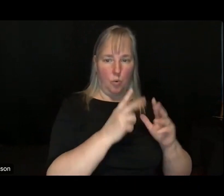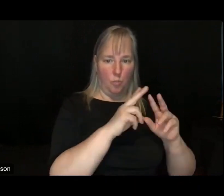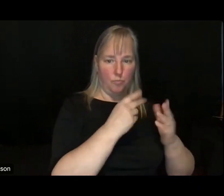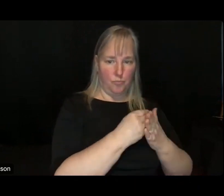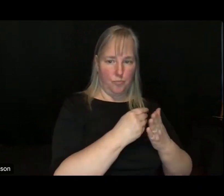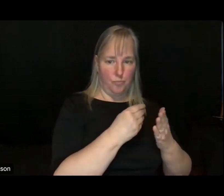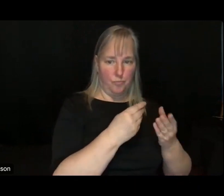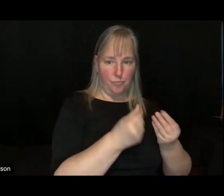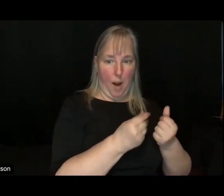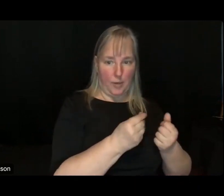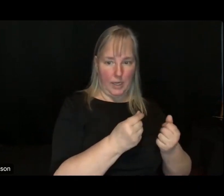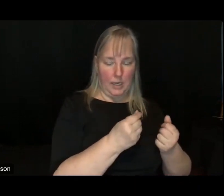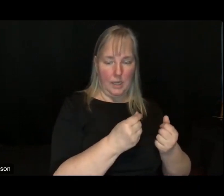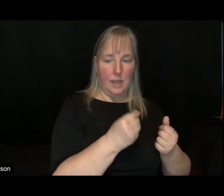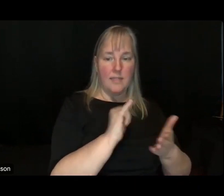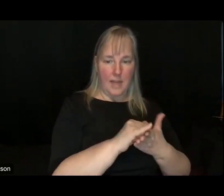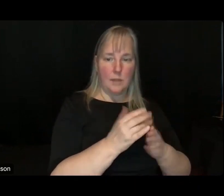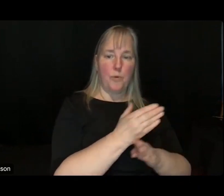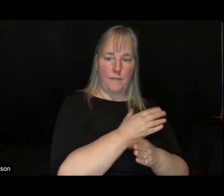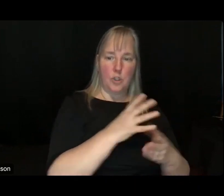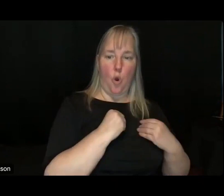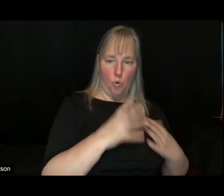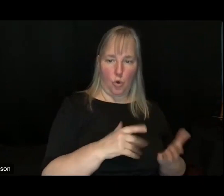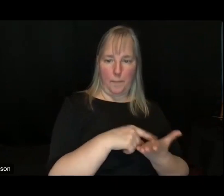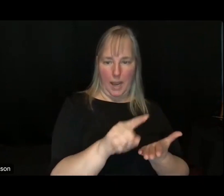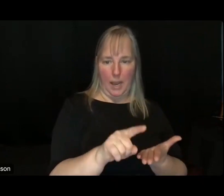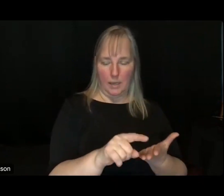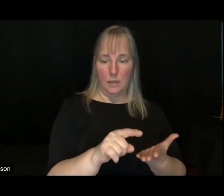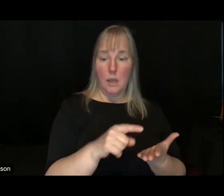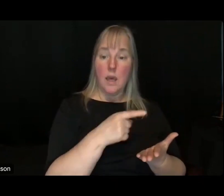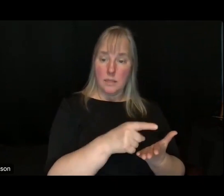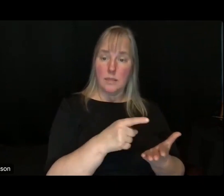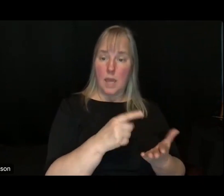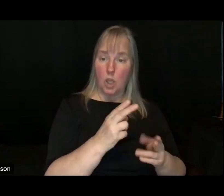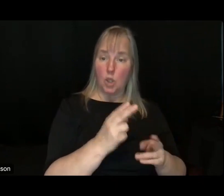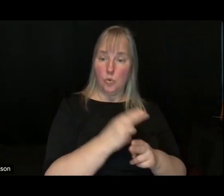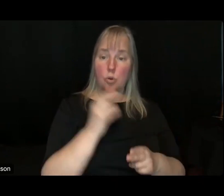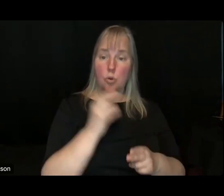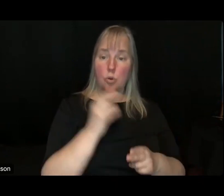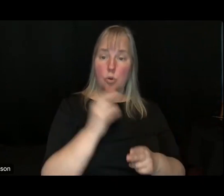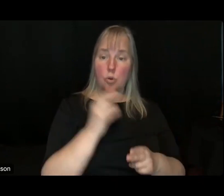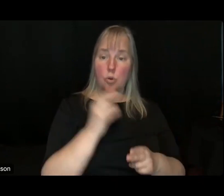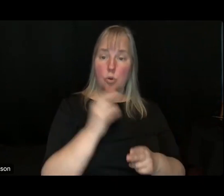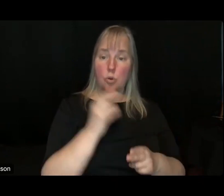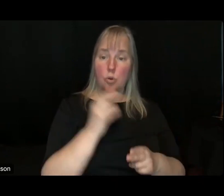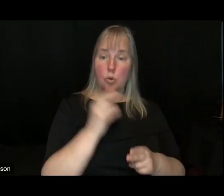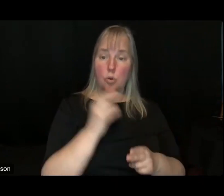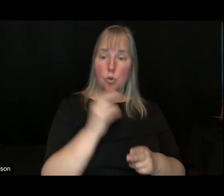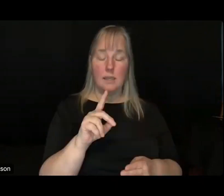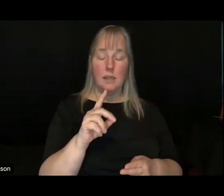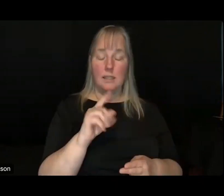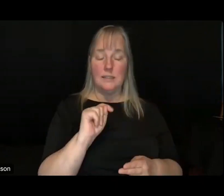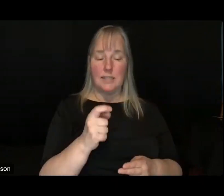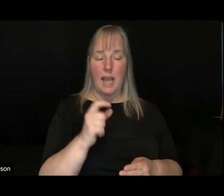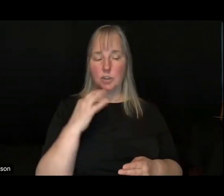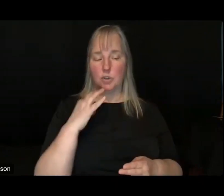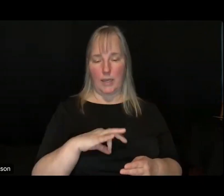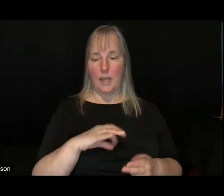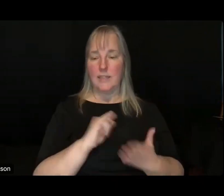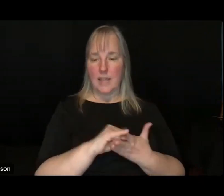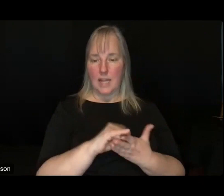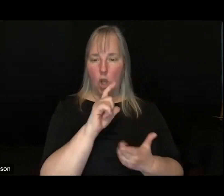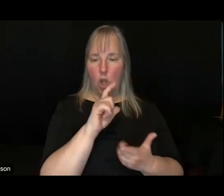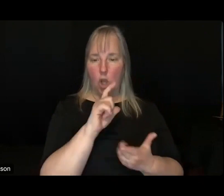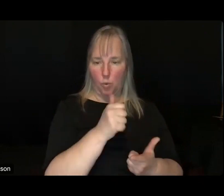there, which is he or she still used to enjoy the homestead tax credit, which is a lower taxable base. But when you sell it with a